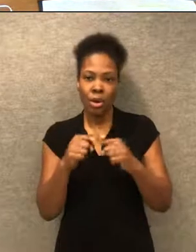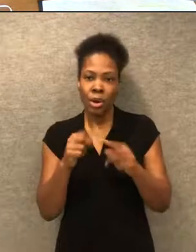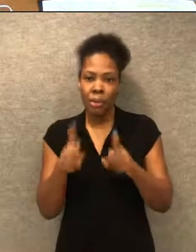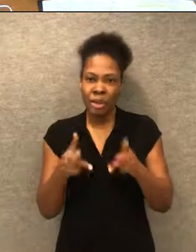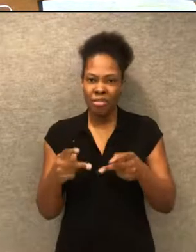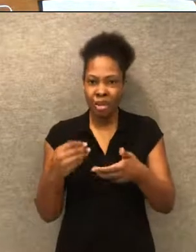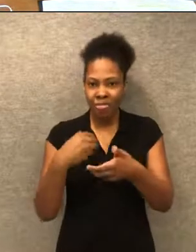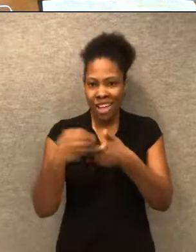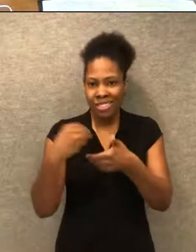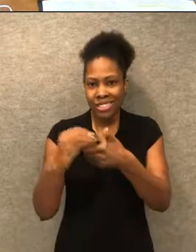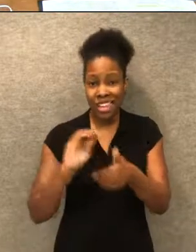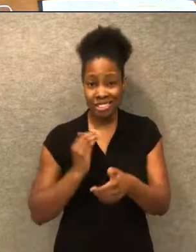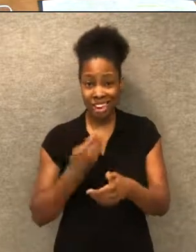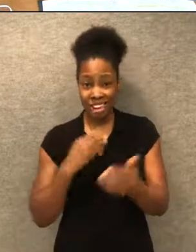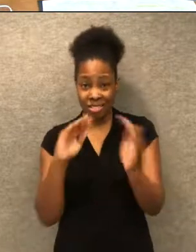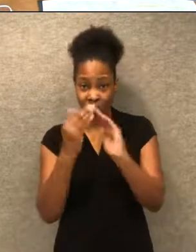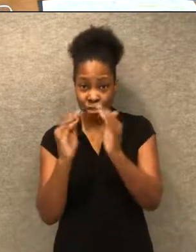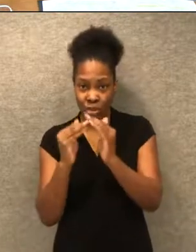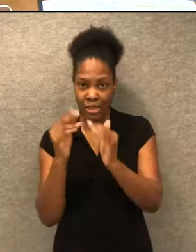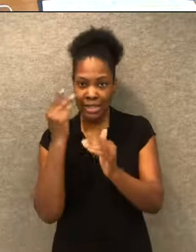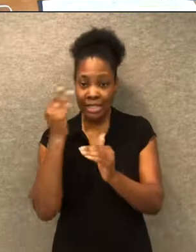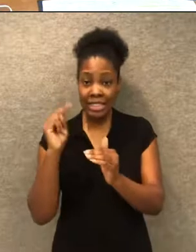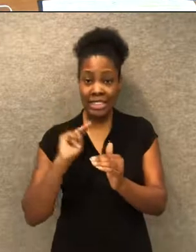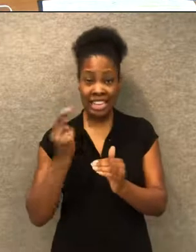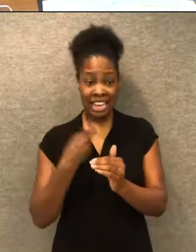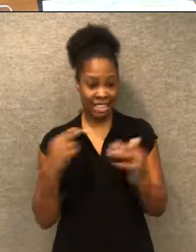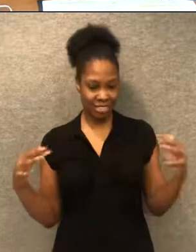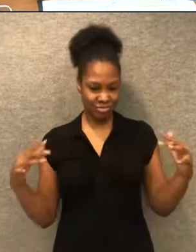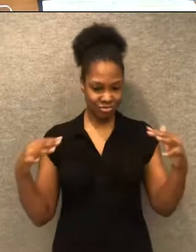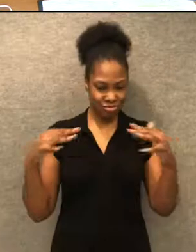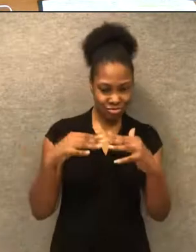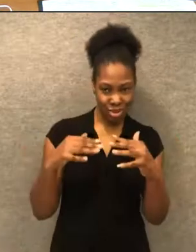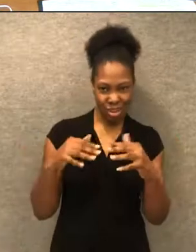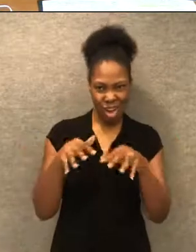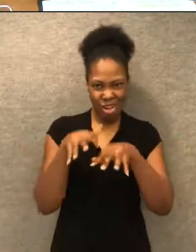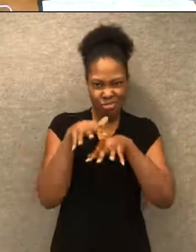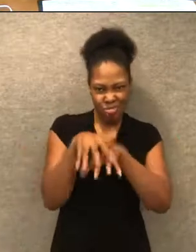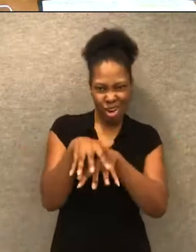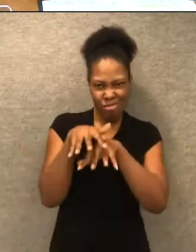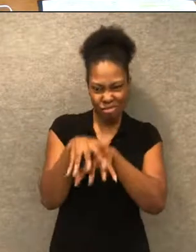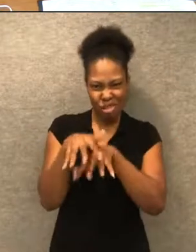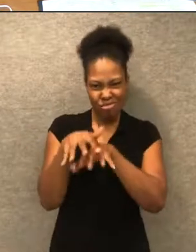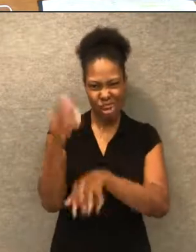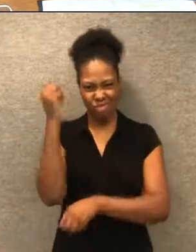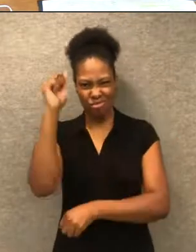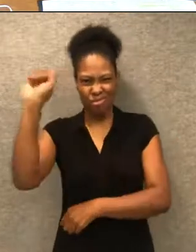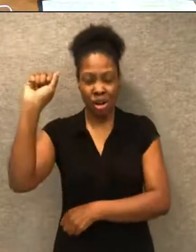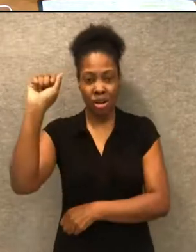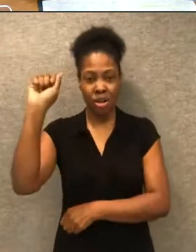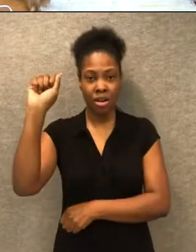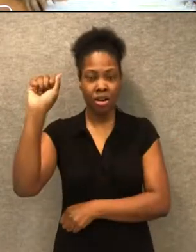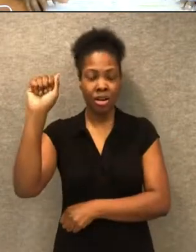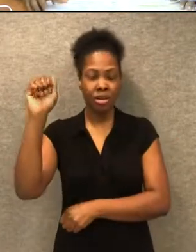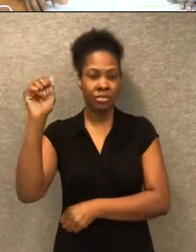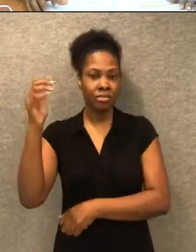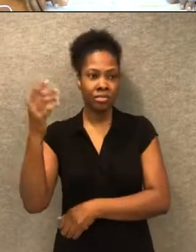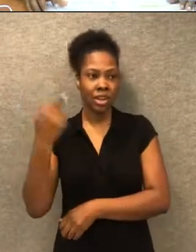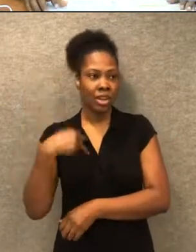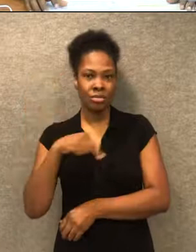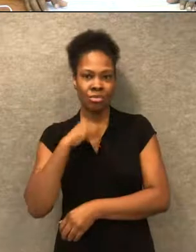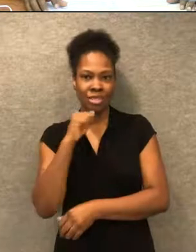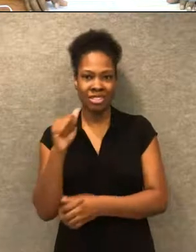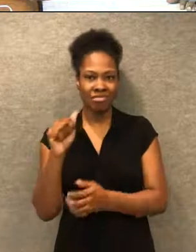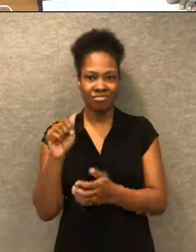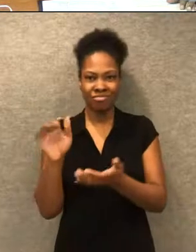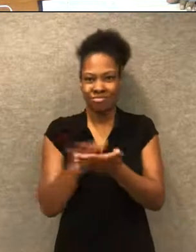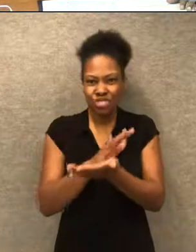outside our community saw all of us come together, and we marched together, we protested together, and we didn't do anything to destroy our